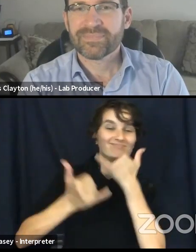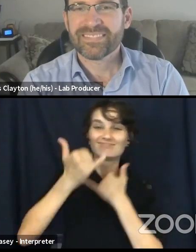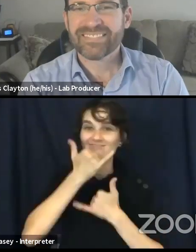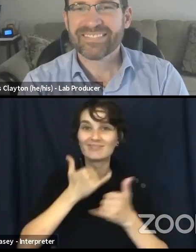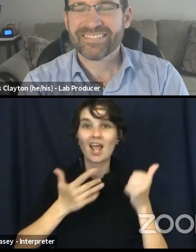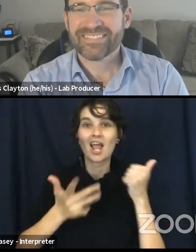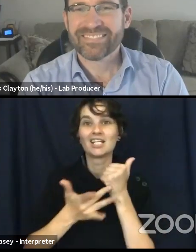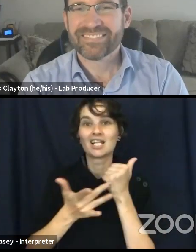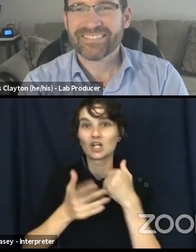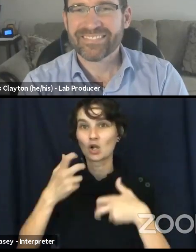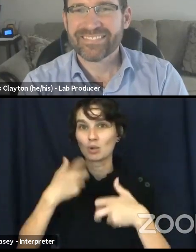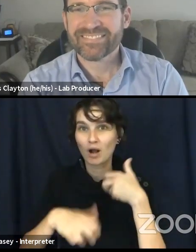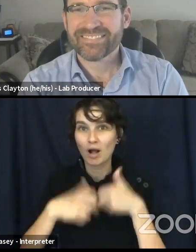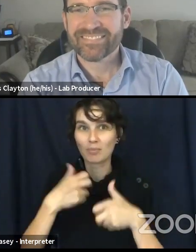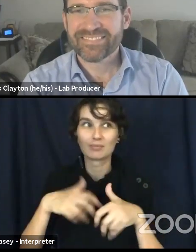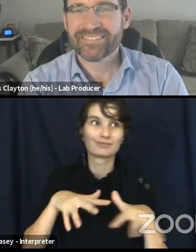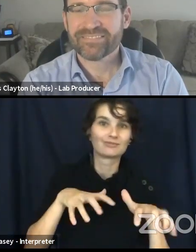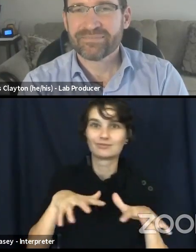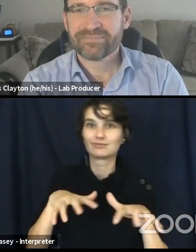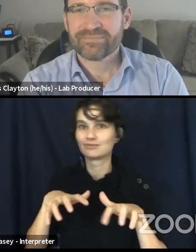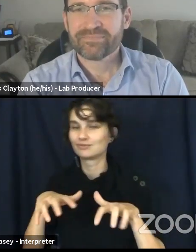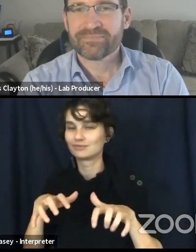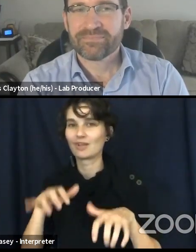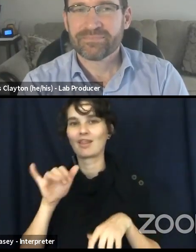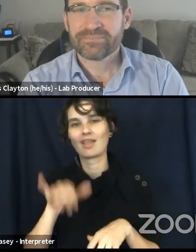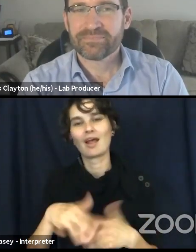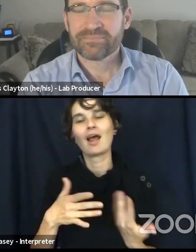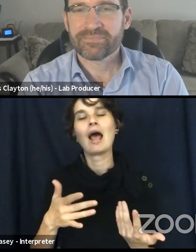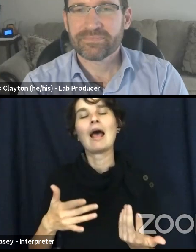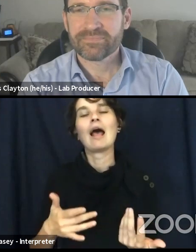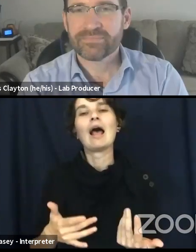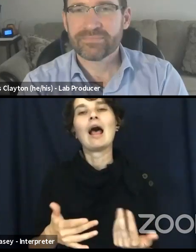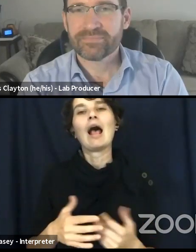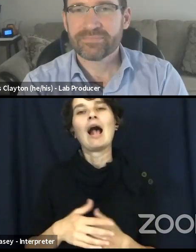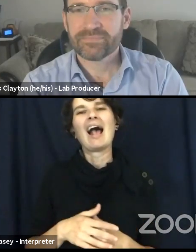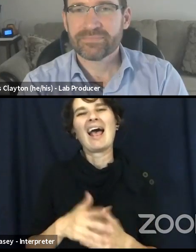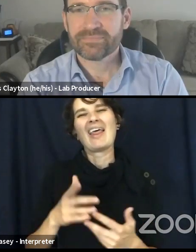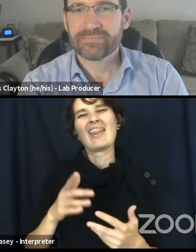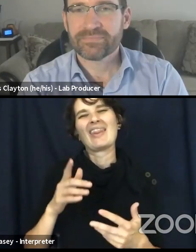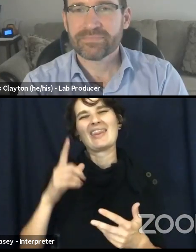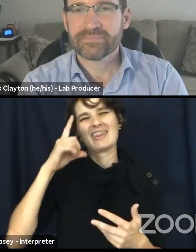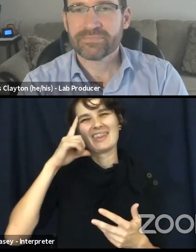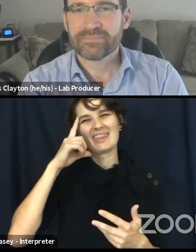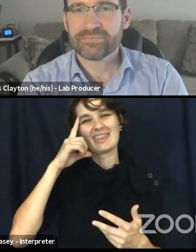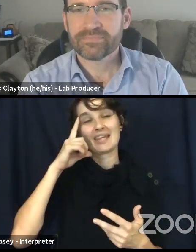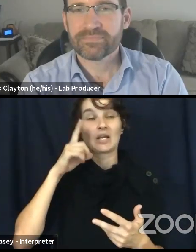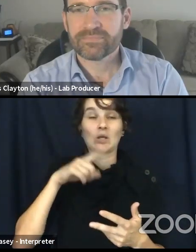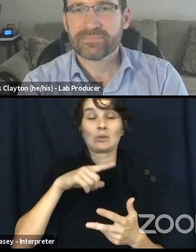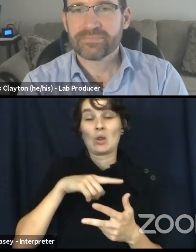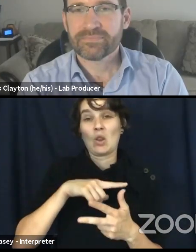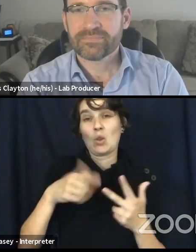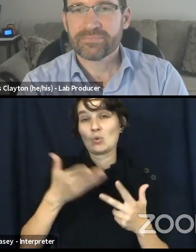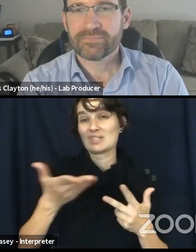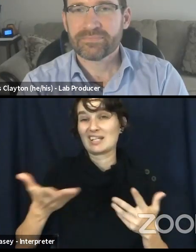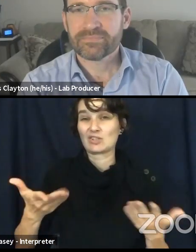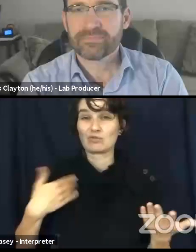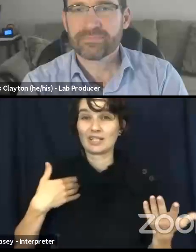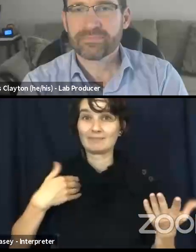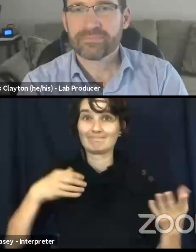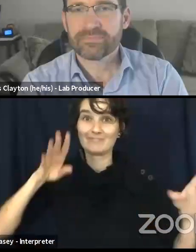and glitch and latency. And I find those all really generative sites for thinking about our relationship to